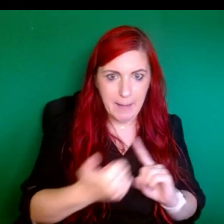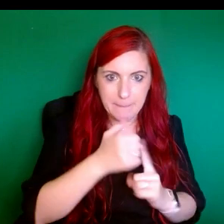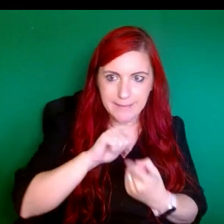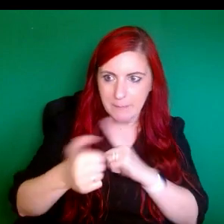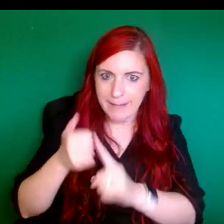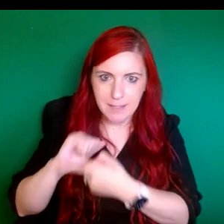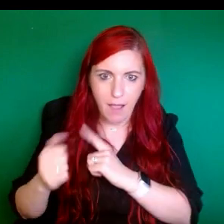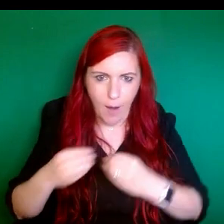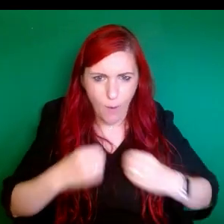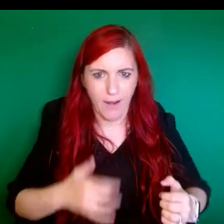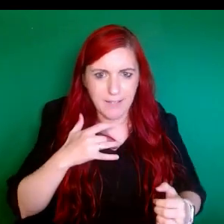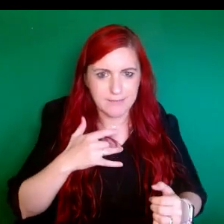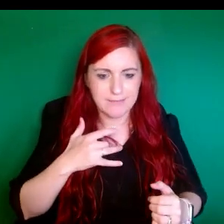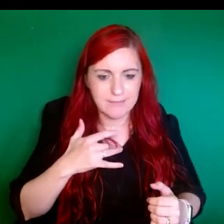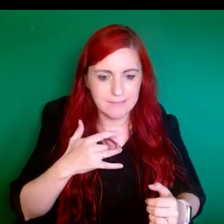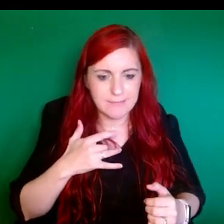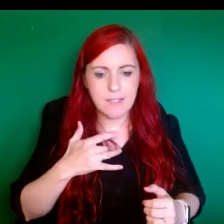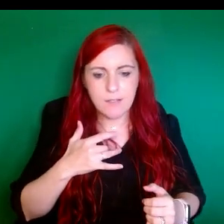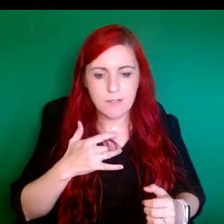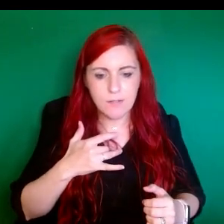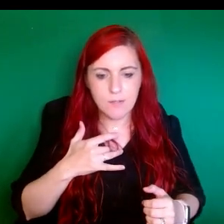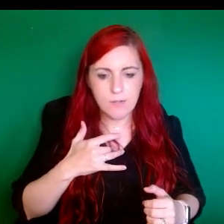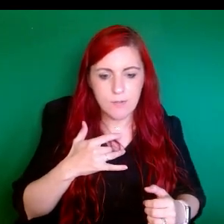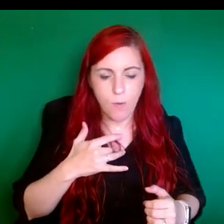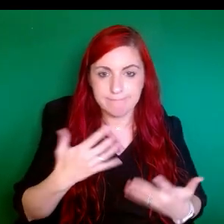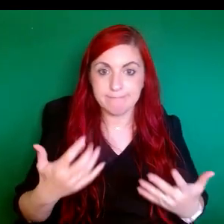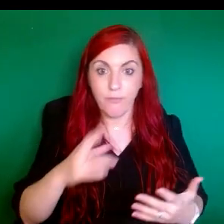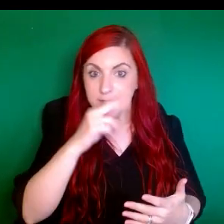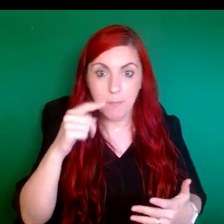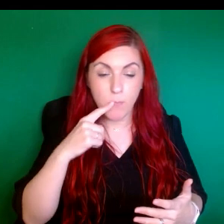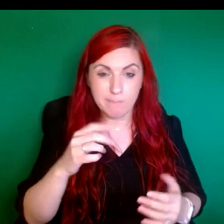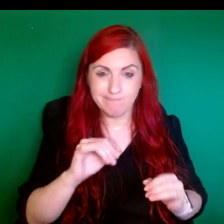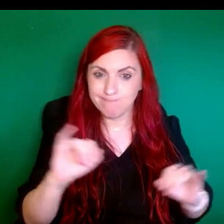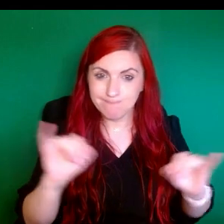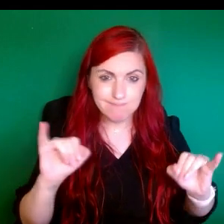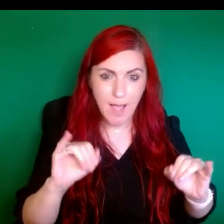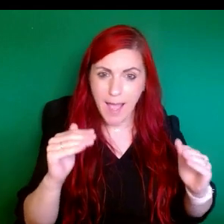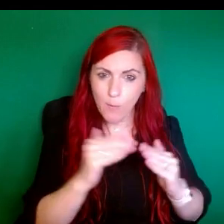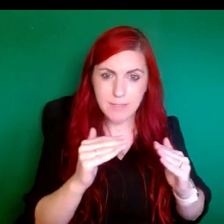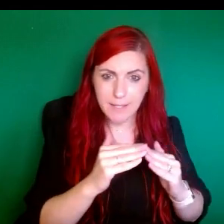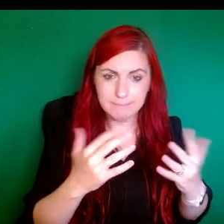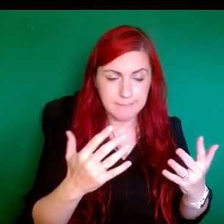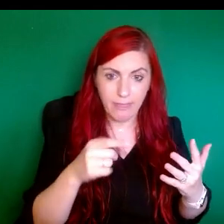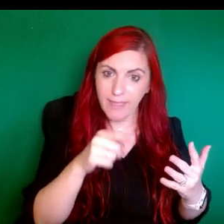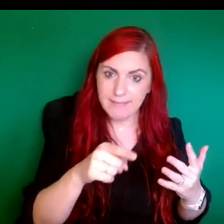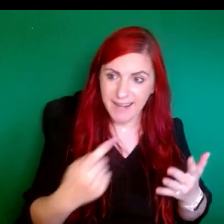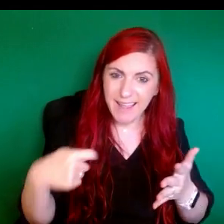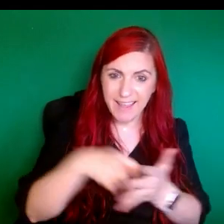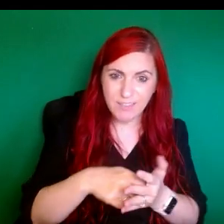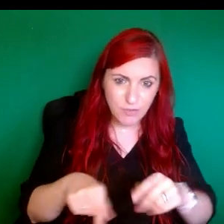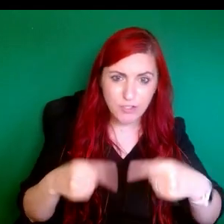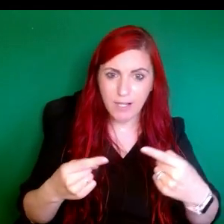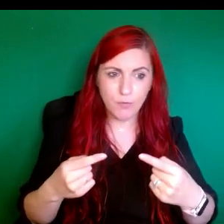our lives influences each other. So the unprecedented housing crisis has placed a